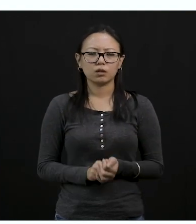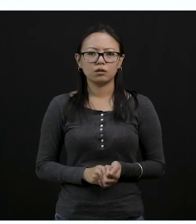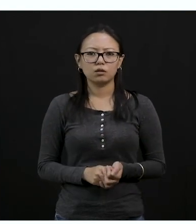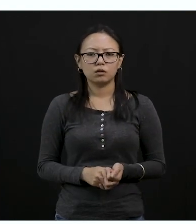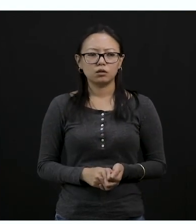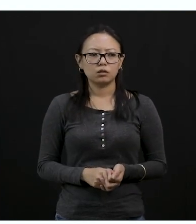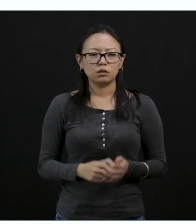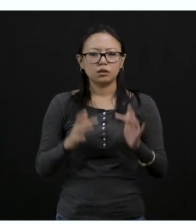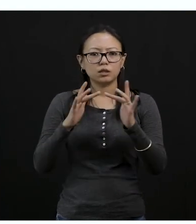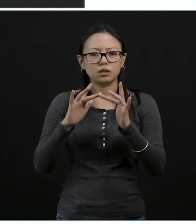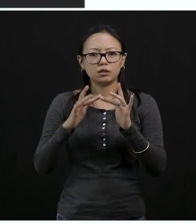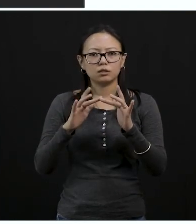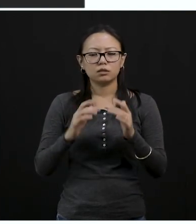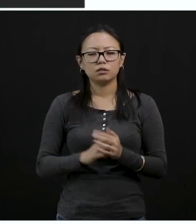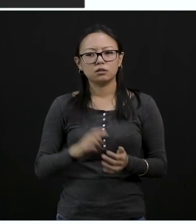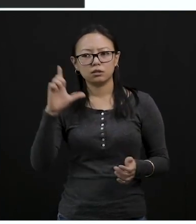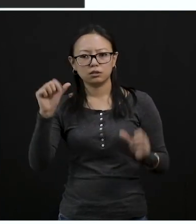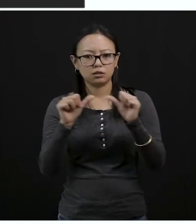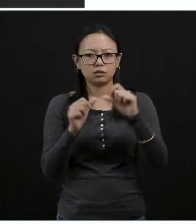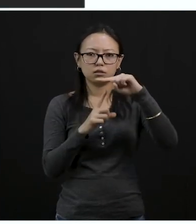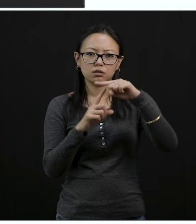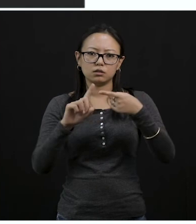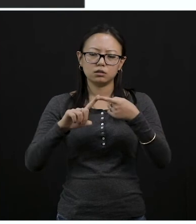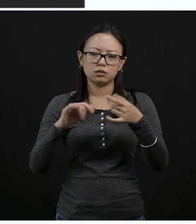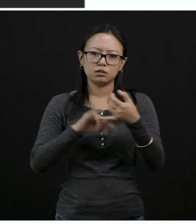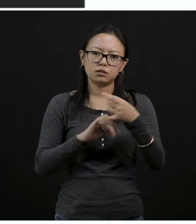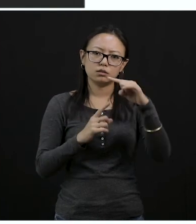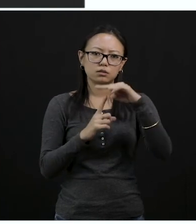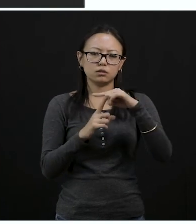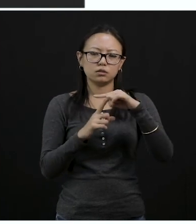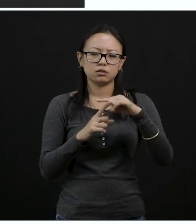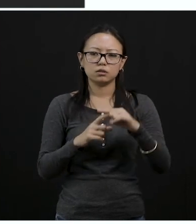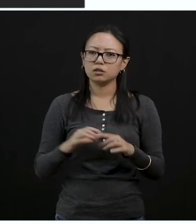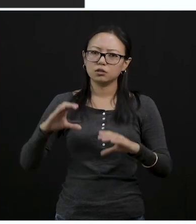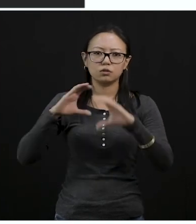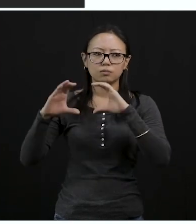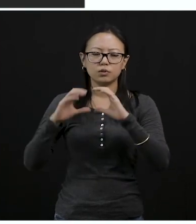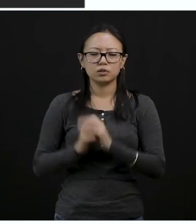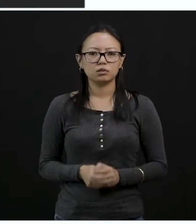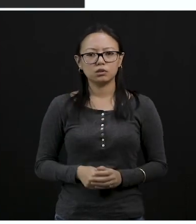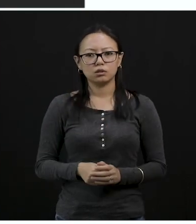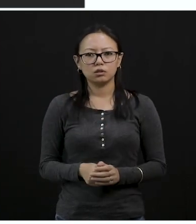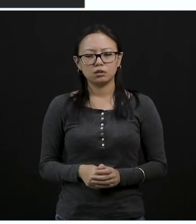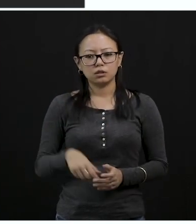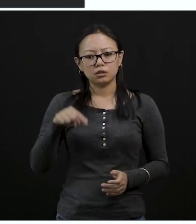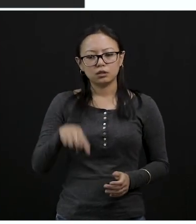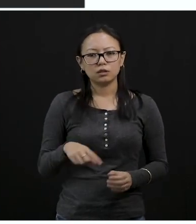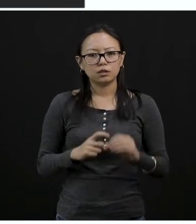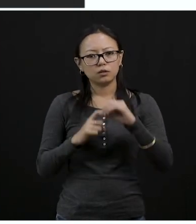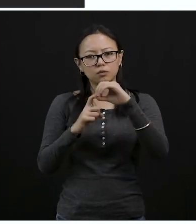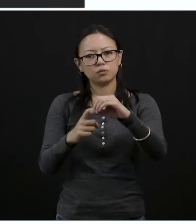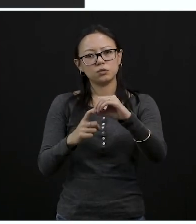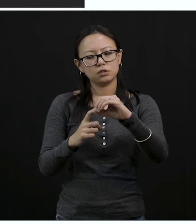of communication. Now it's question time. So question time, you have to turn your textbook